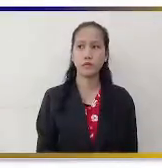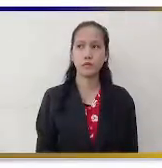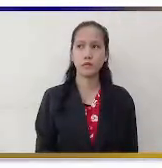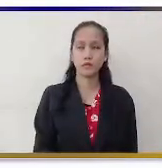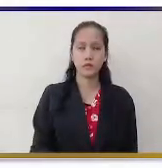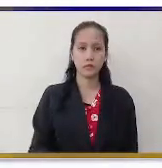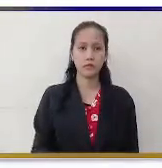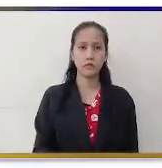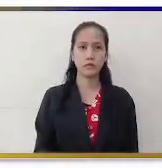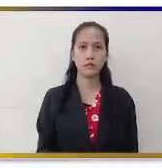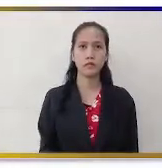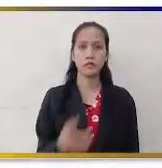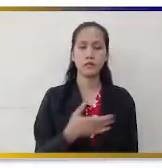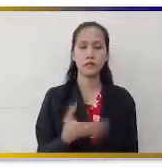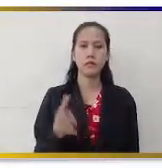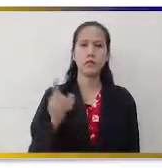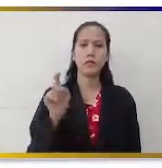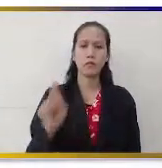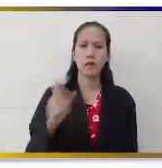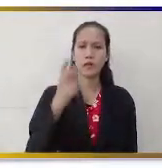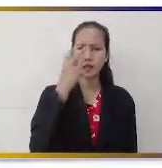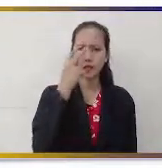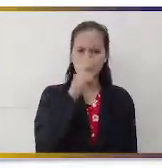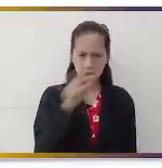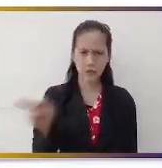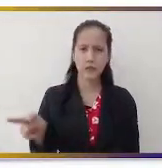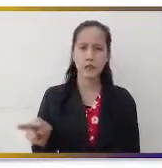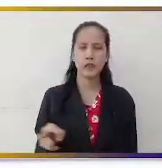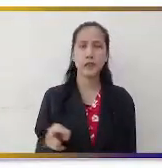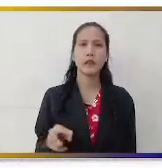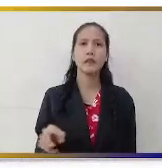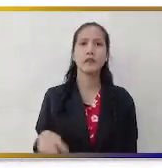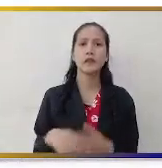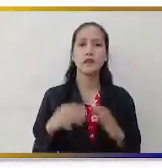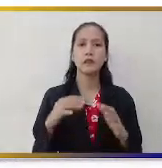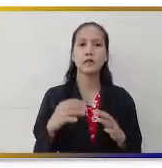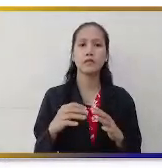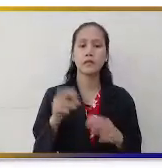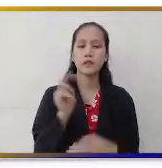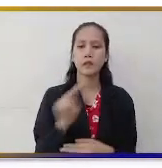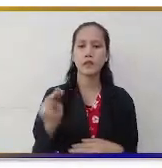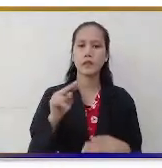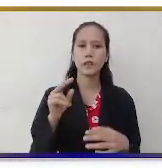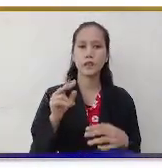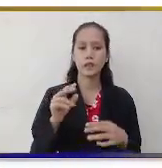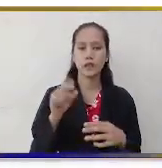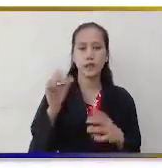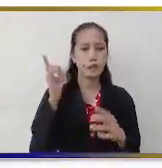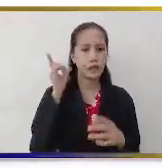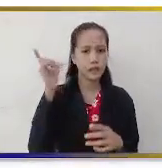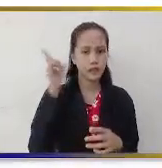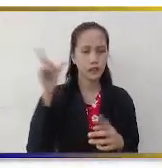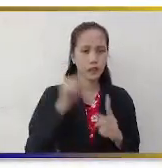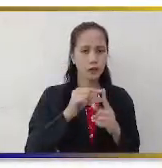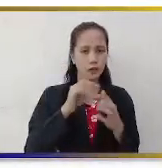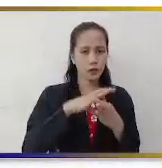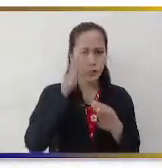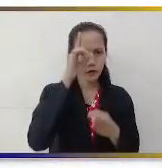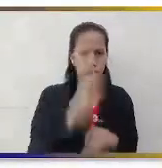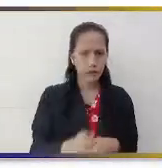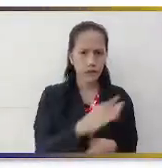you've got to succeed. How will you do it? Through the church, through the Bible, through a walk with God, Holy Spirit of God's